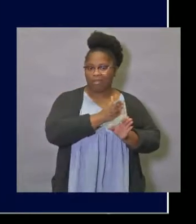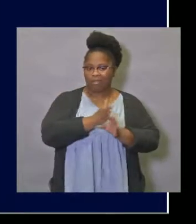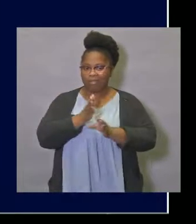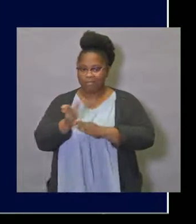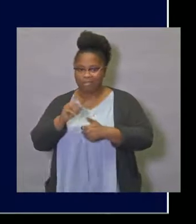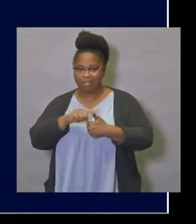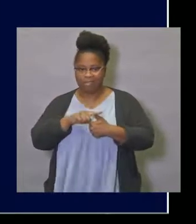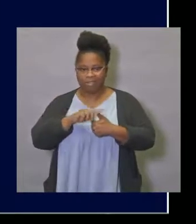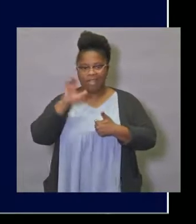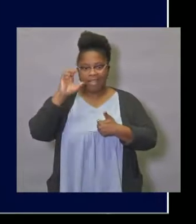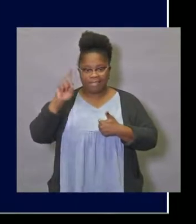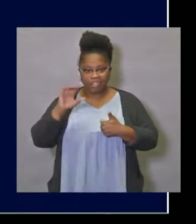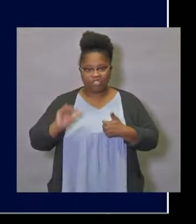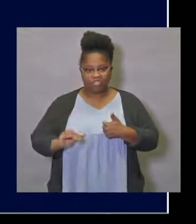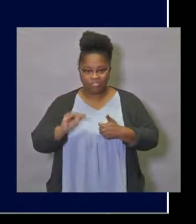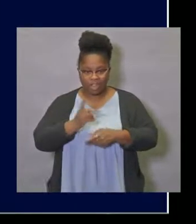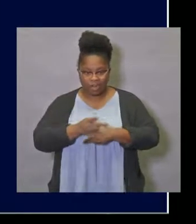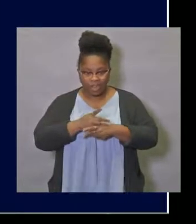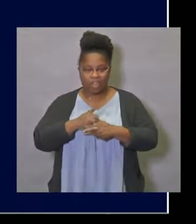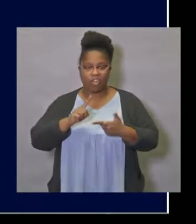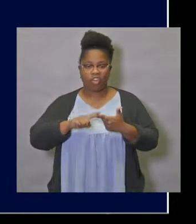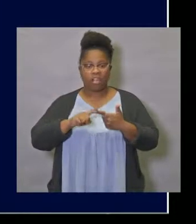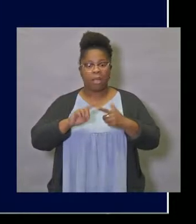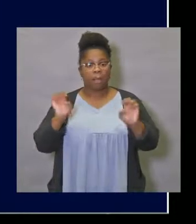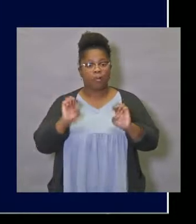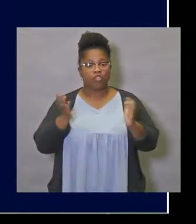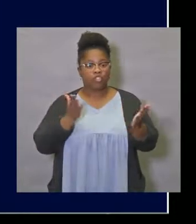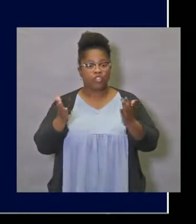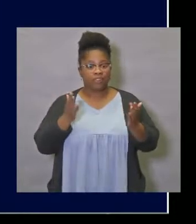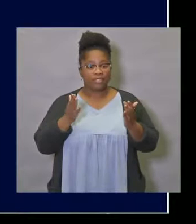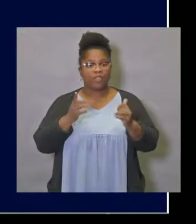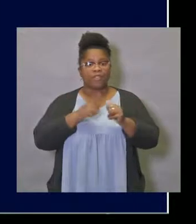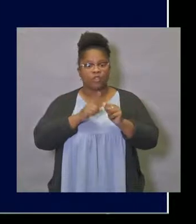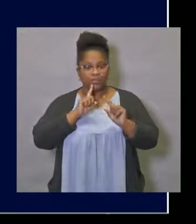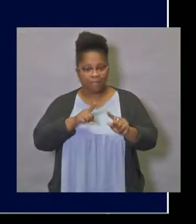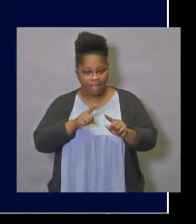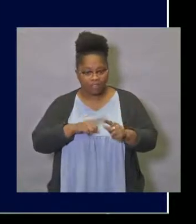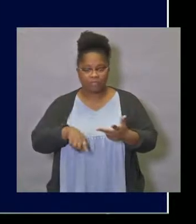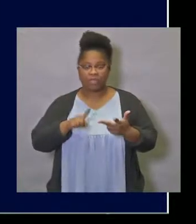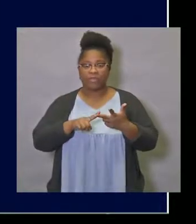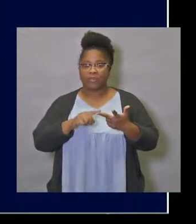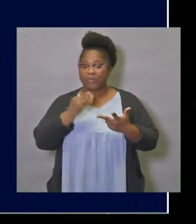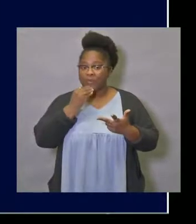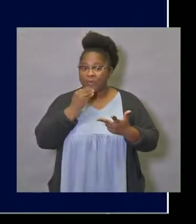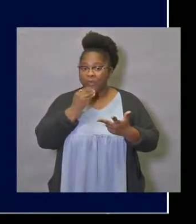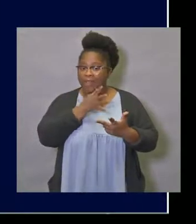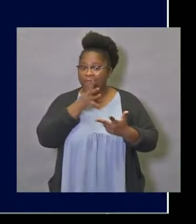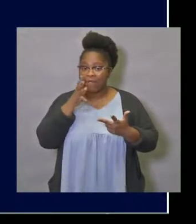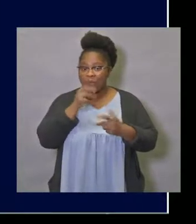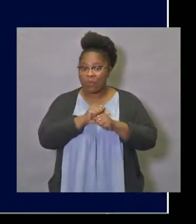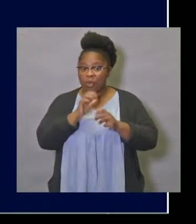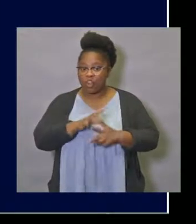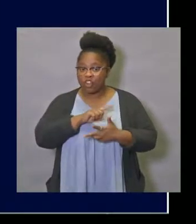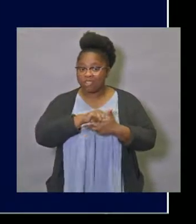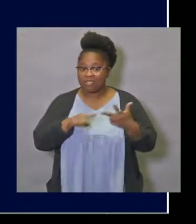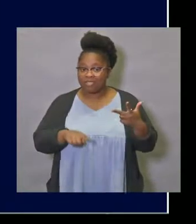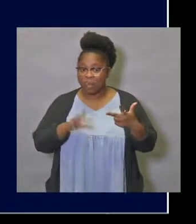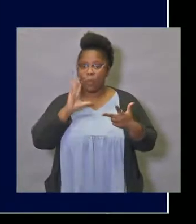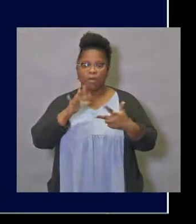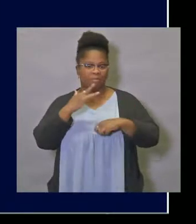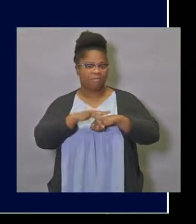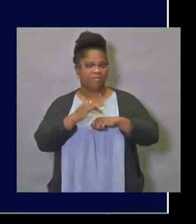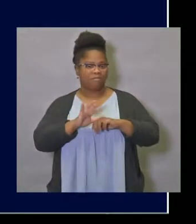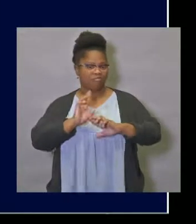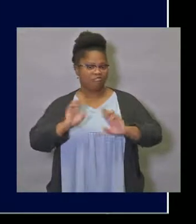childcare, emergency services and first responders, and food and agriculture will be eligible to be vaccinated here in LA